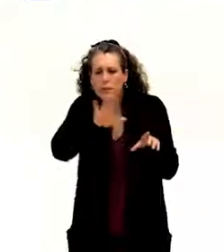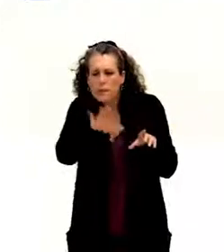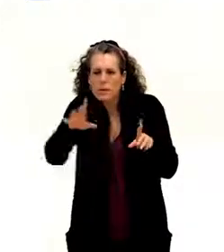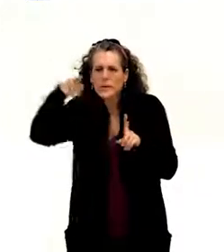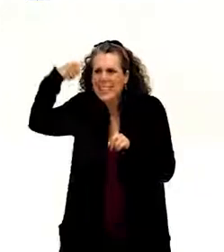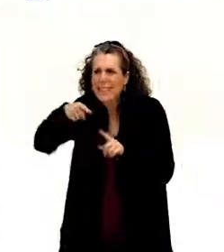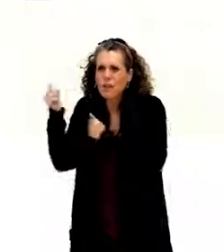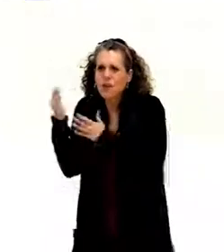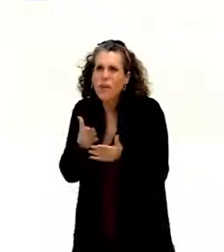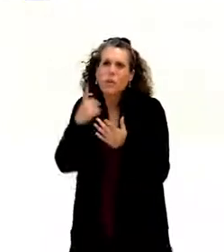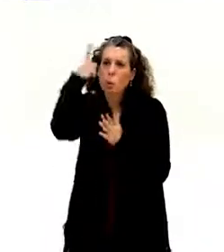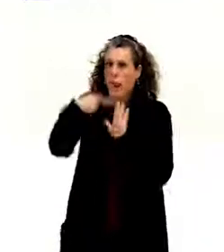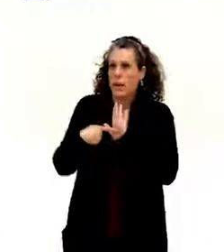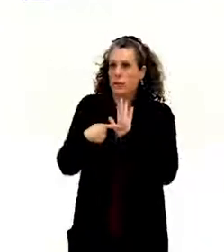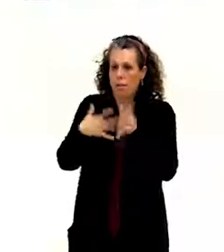Health services, for example.